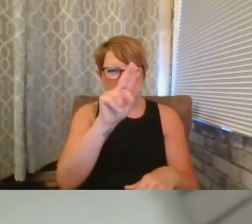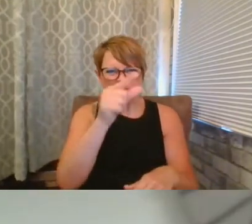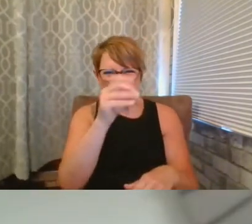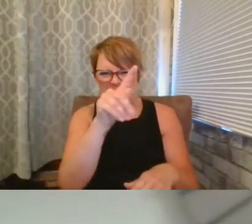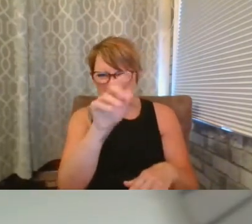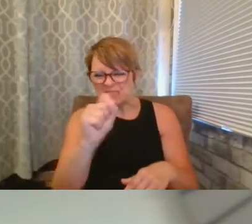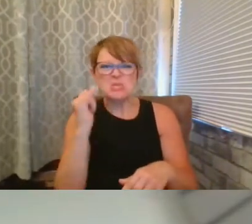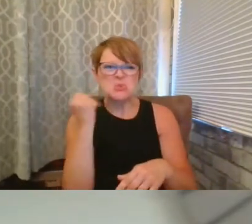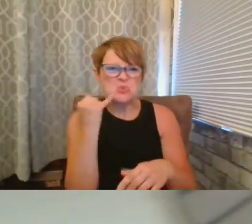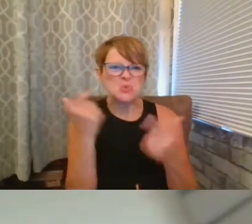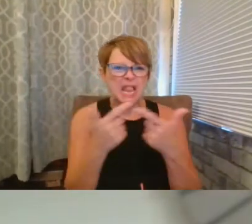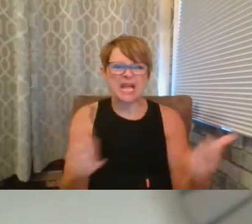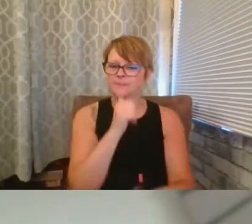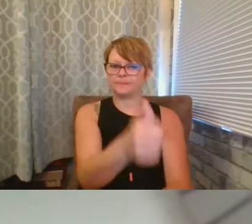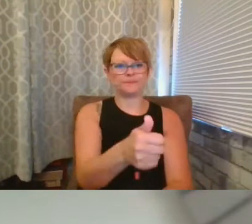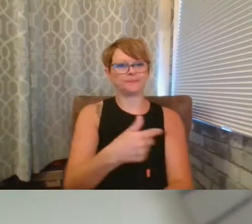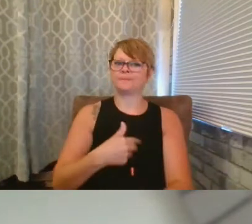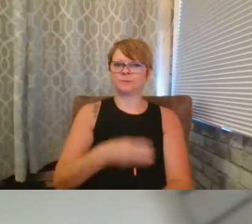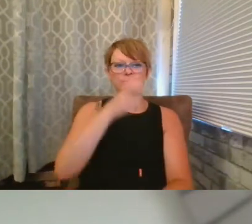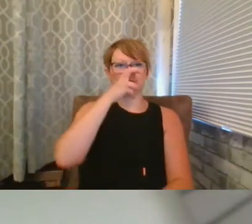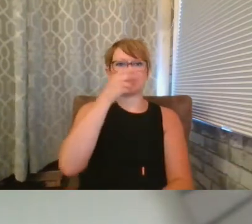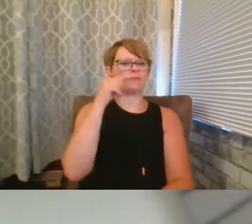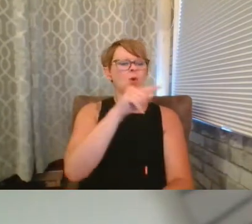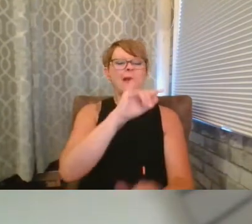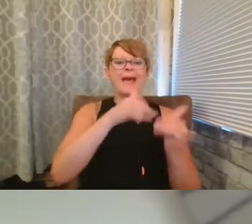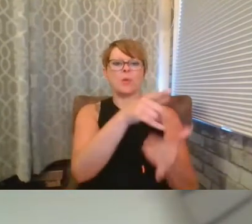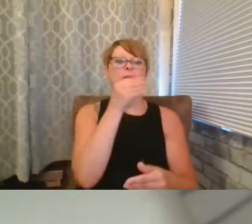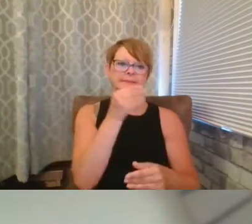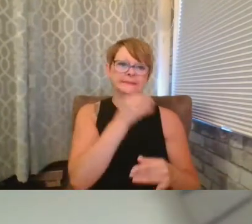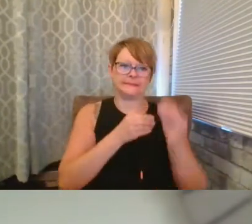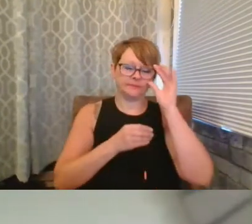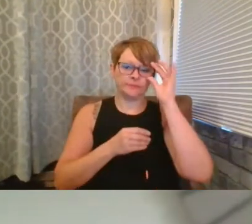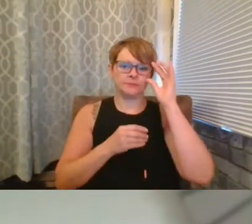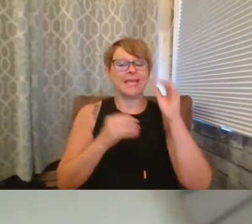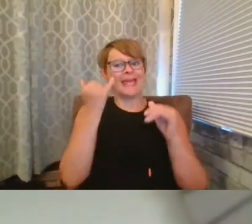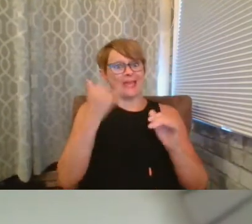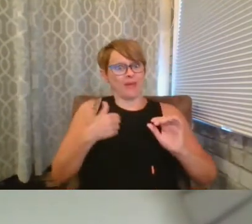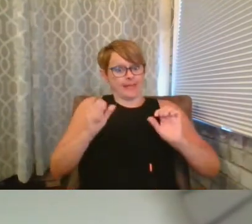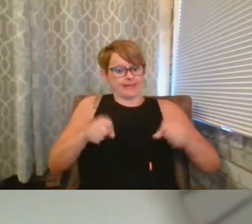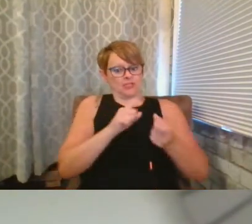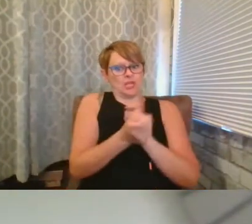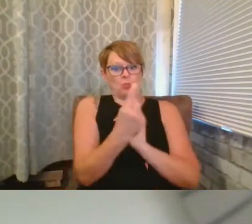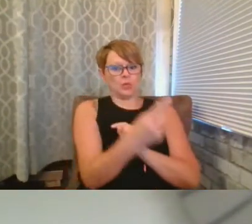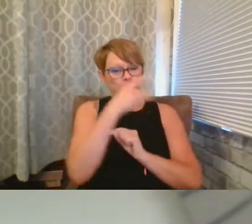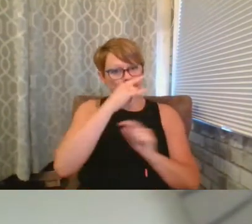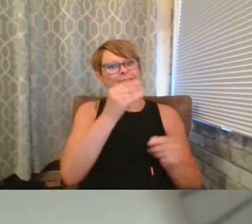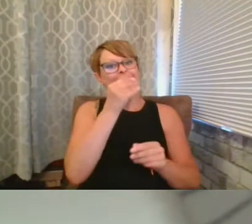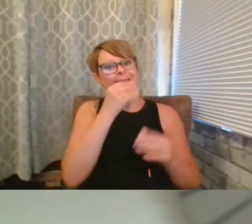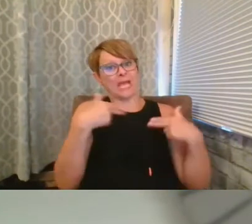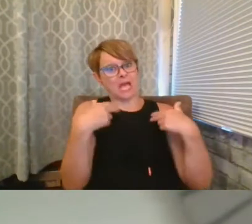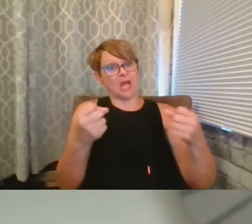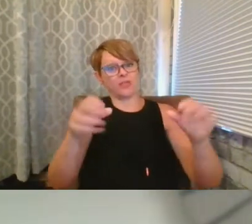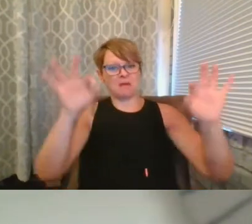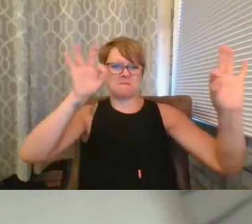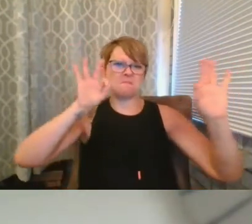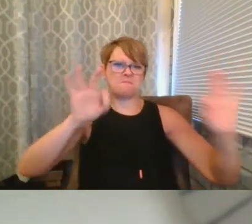So I'm very strict on the diet part of it, because if I could change one child to eat healthy, I feel that I have made a major